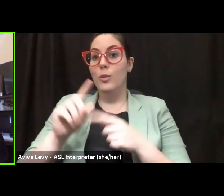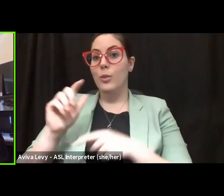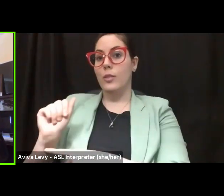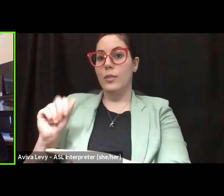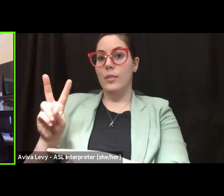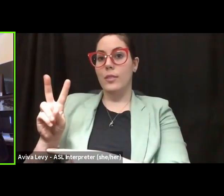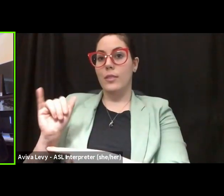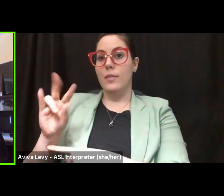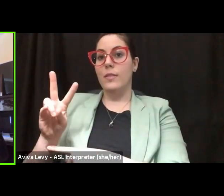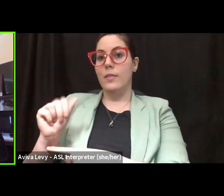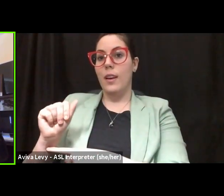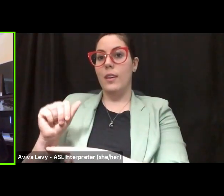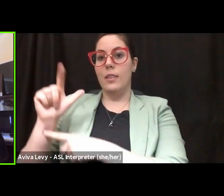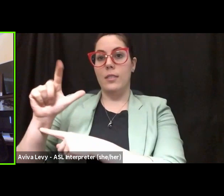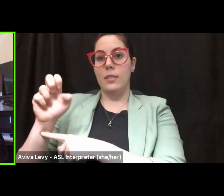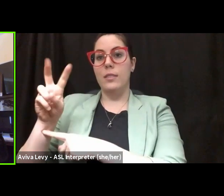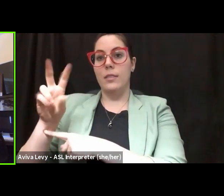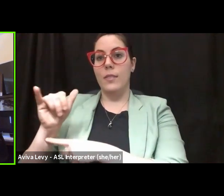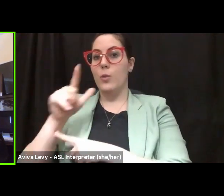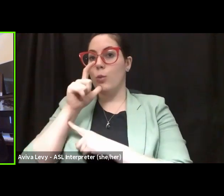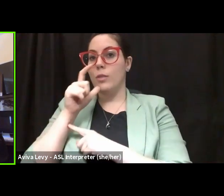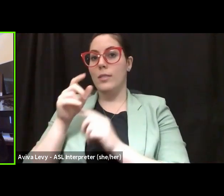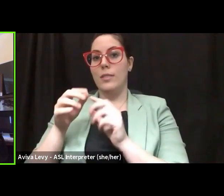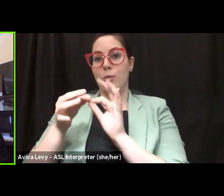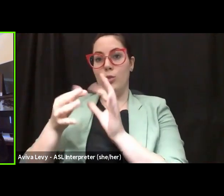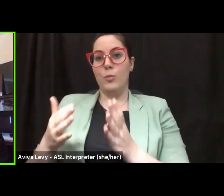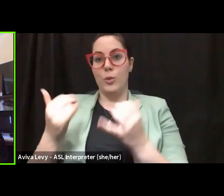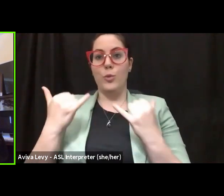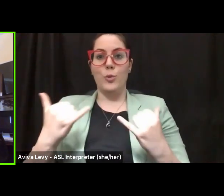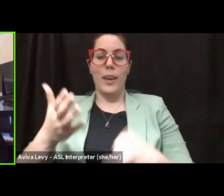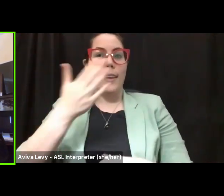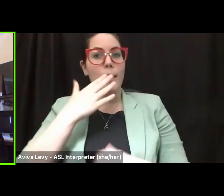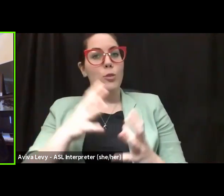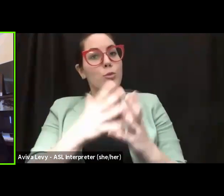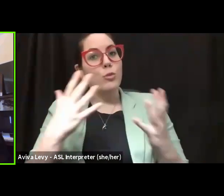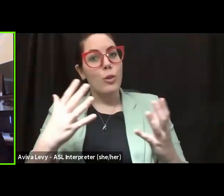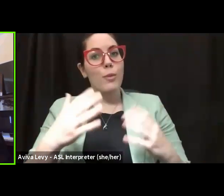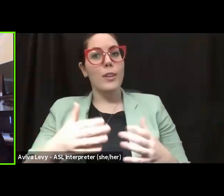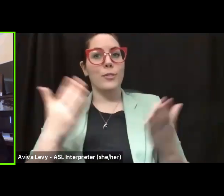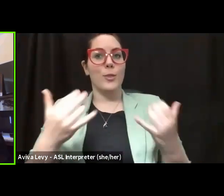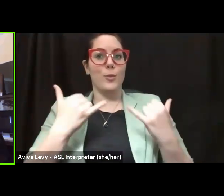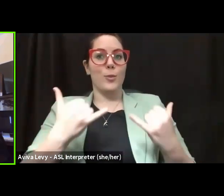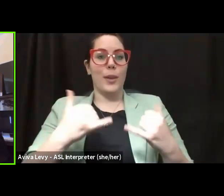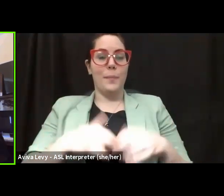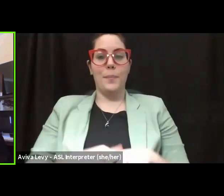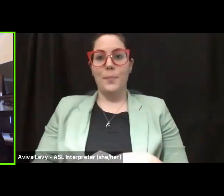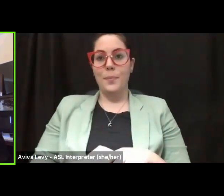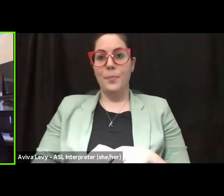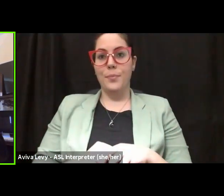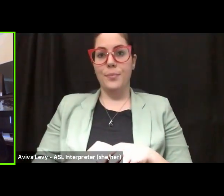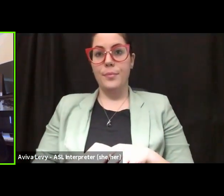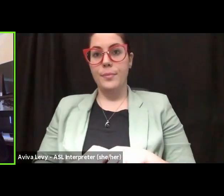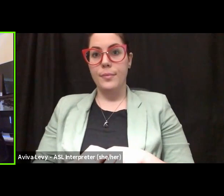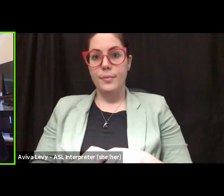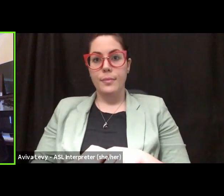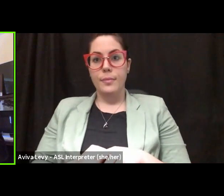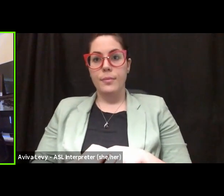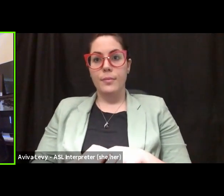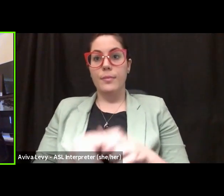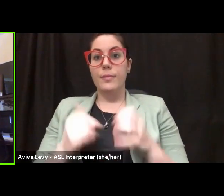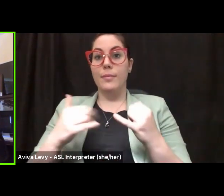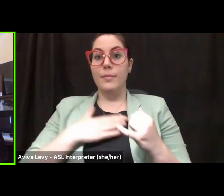Levy, our ASL interpreter for today. Thank you so much for being here with us. And now it is my pleasure